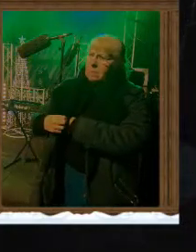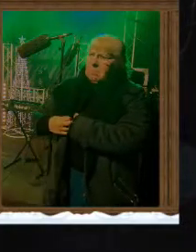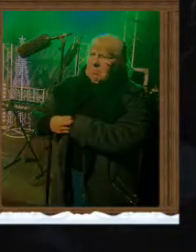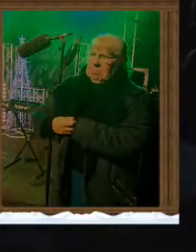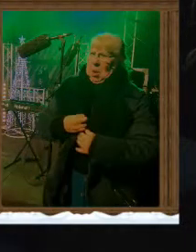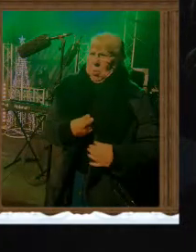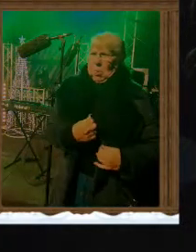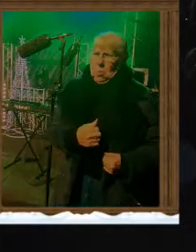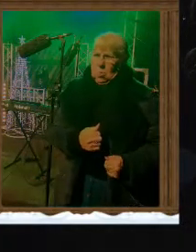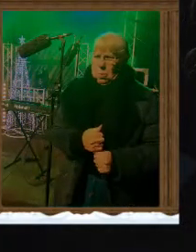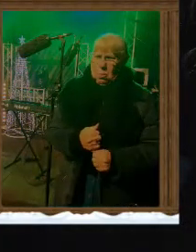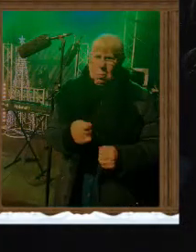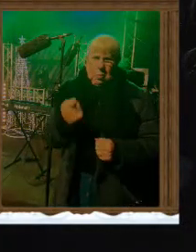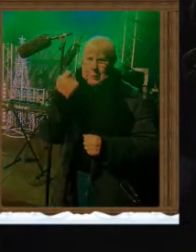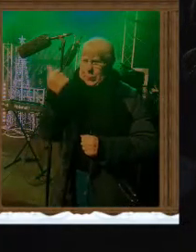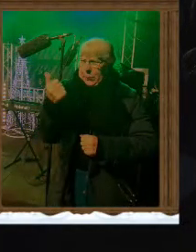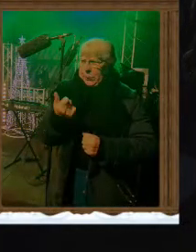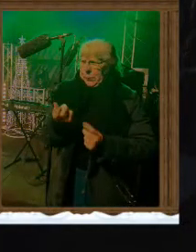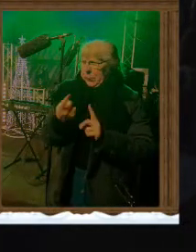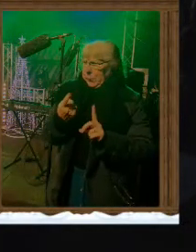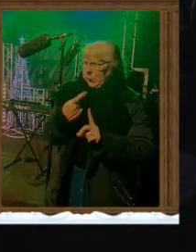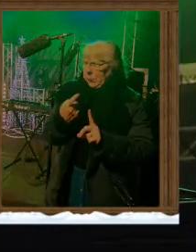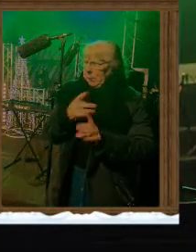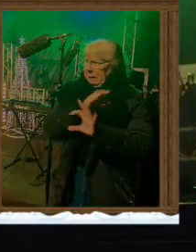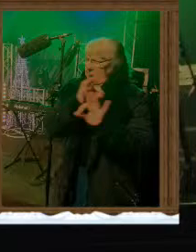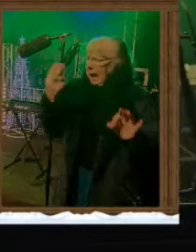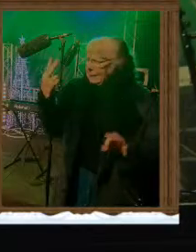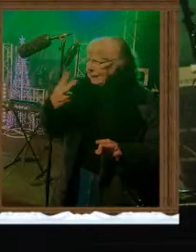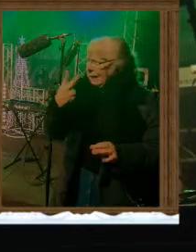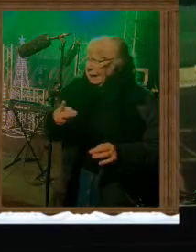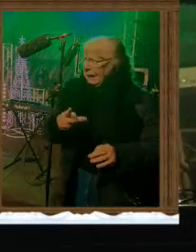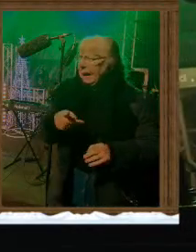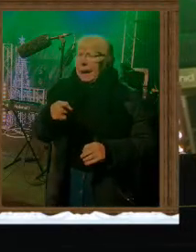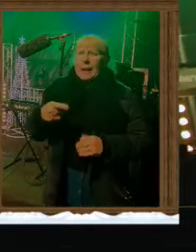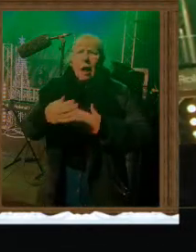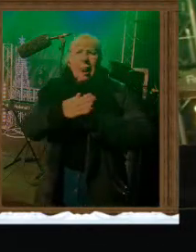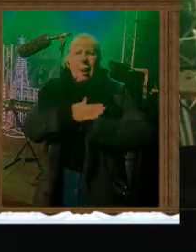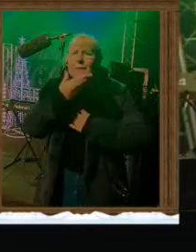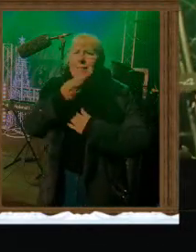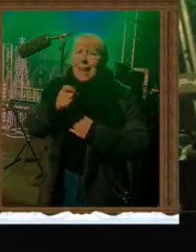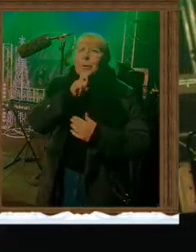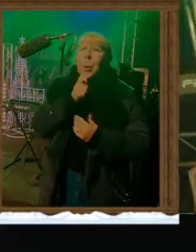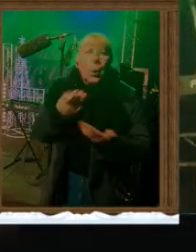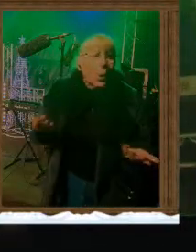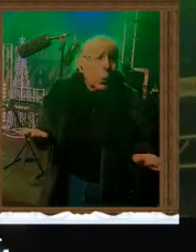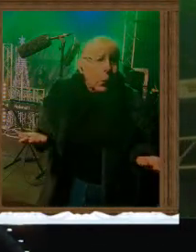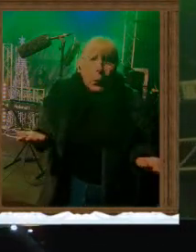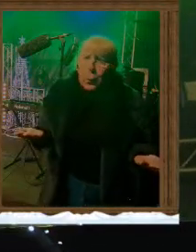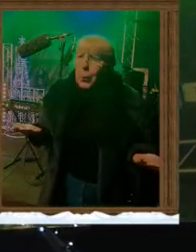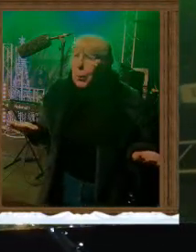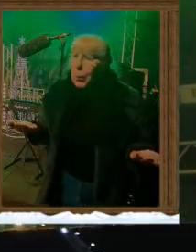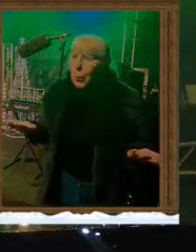That wasn't very many of you. I said, who here loves Santa?